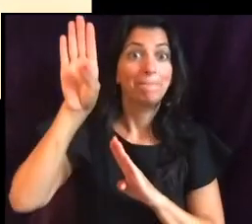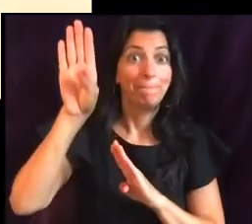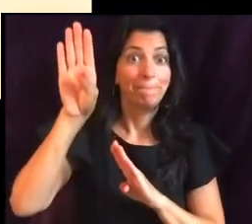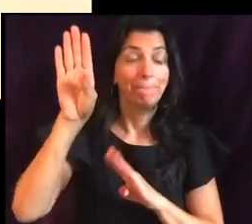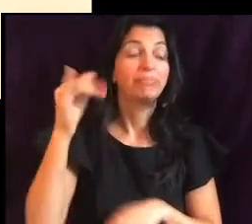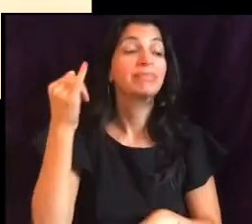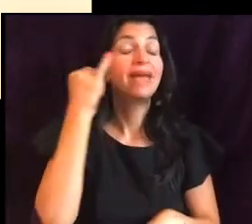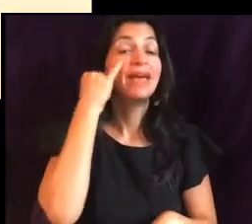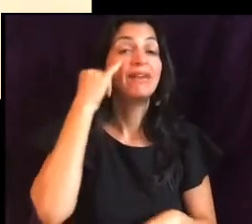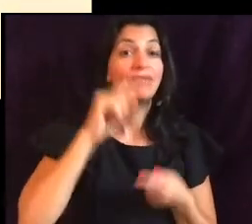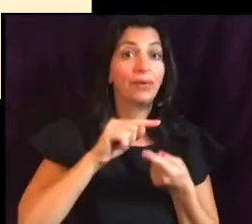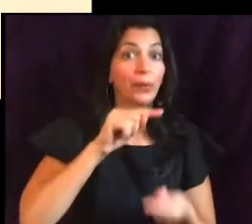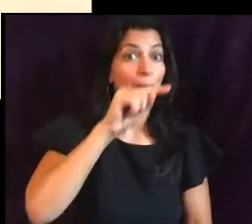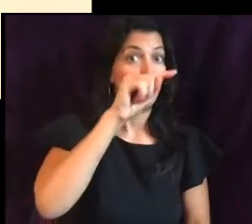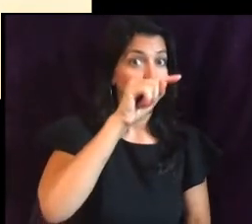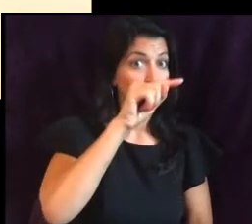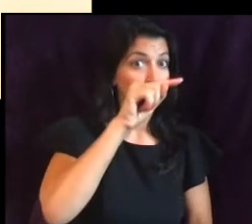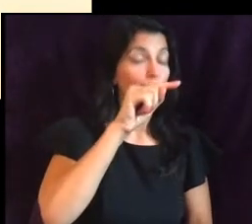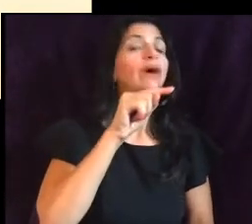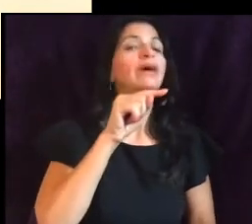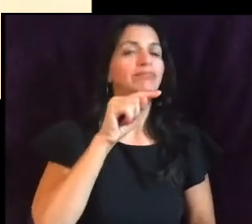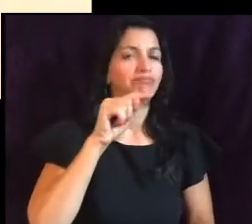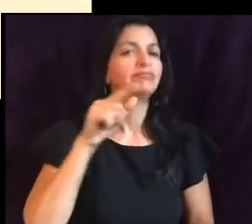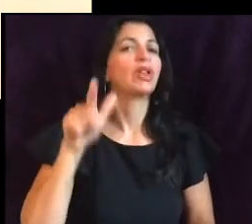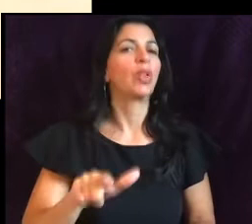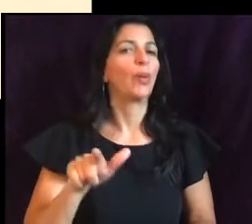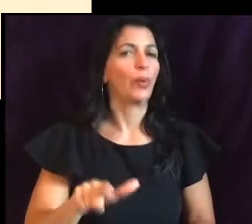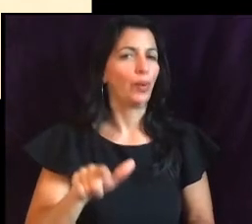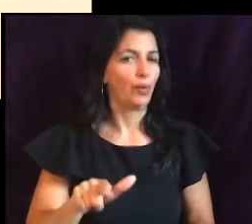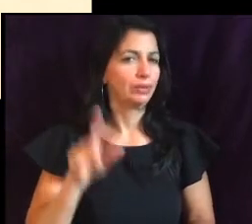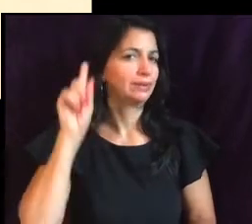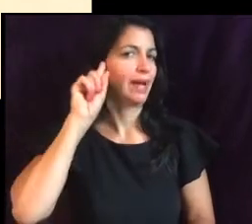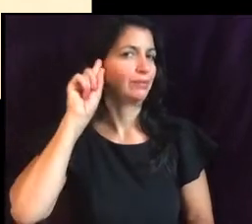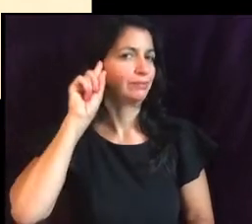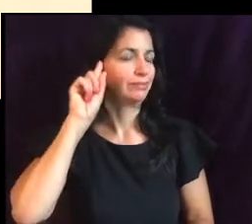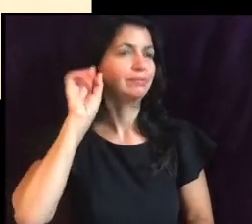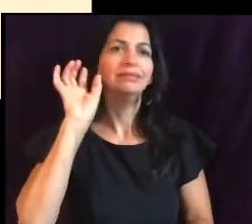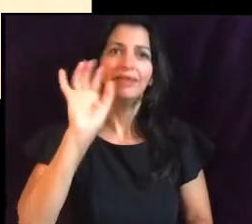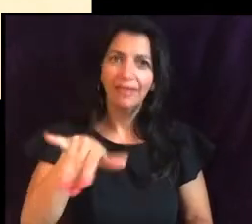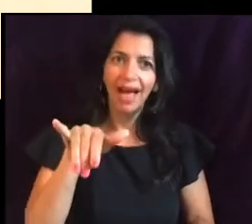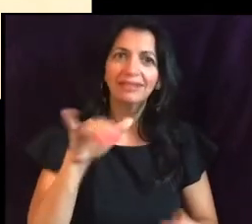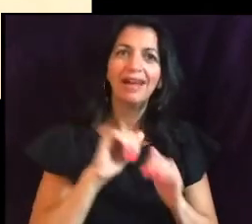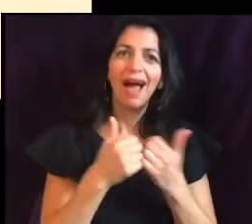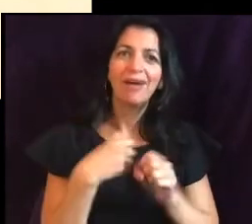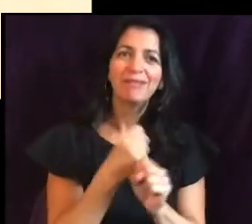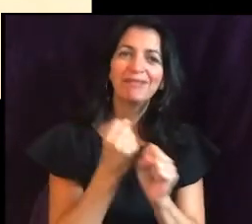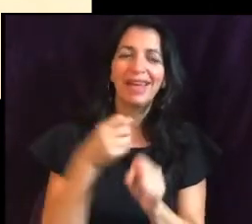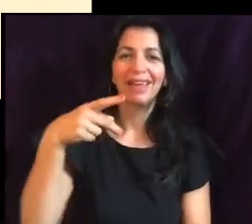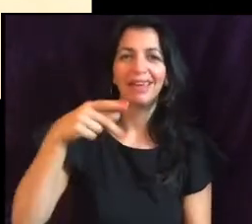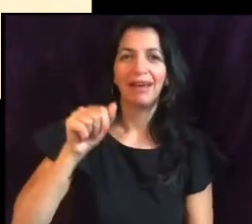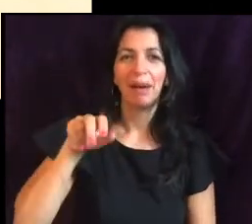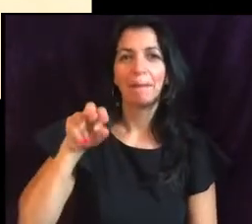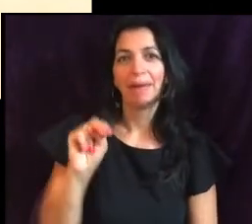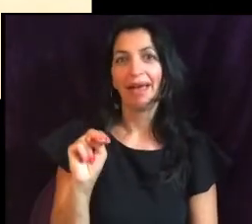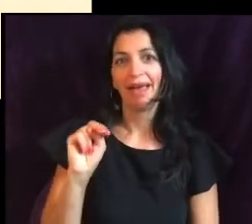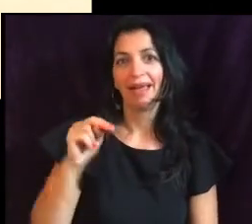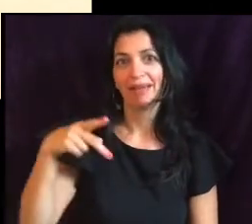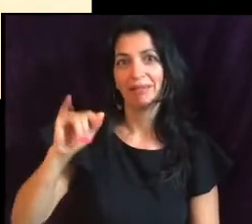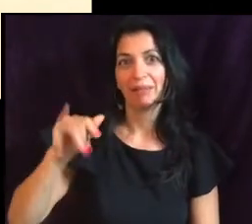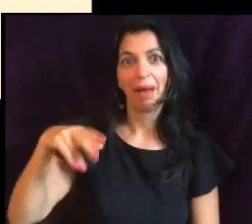the lower the pitch. That's why we can make panpipes with these straws and